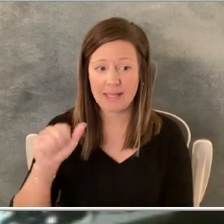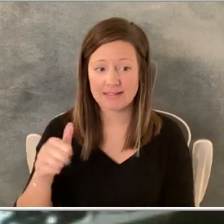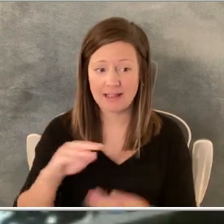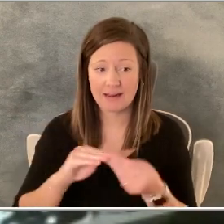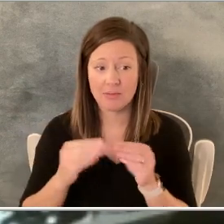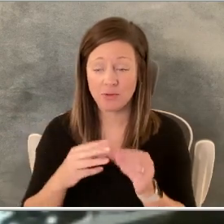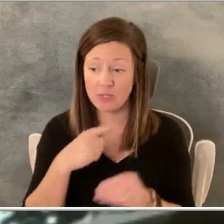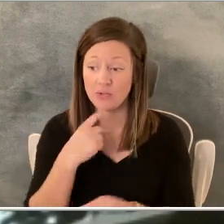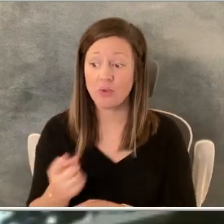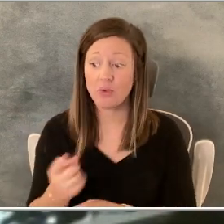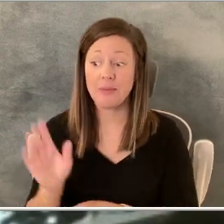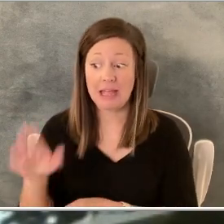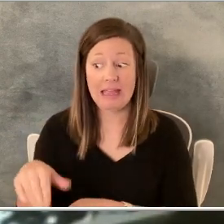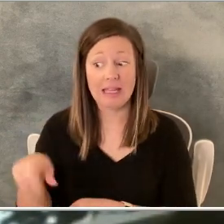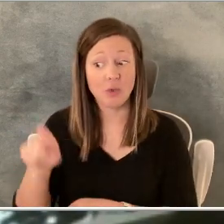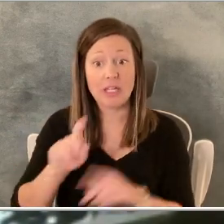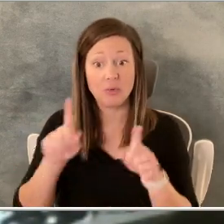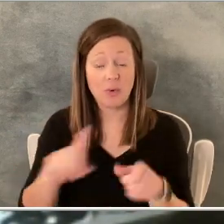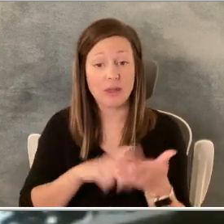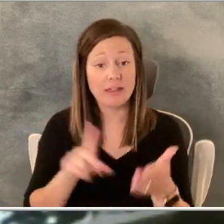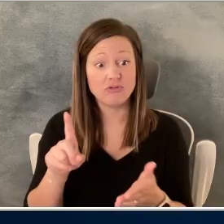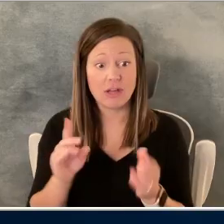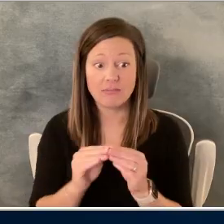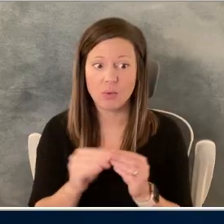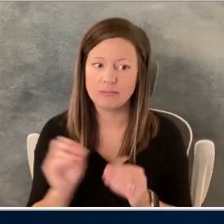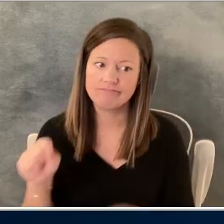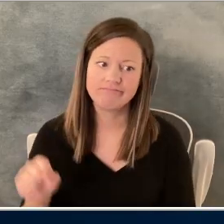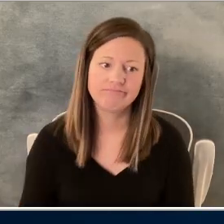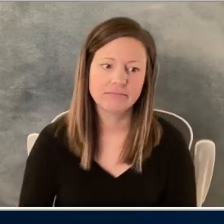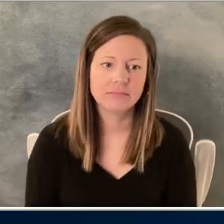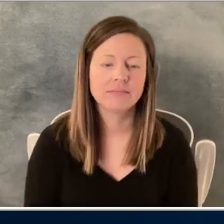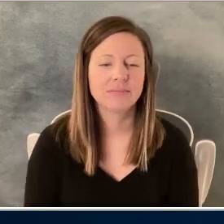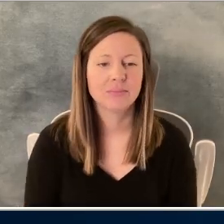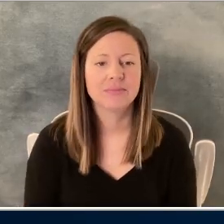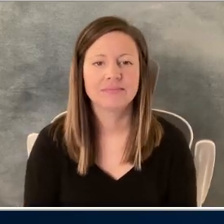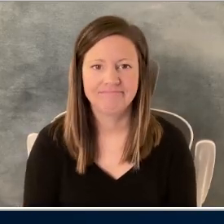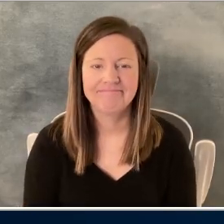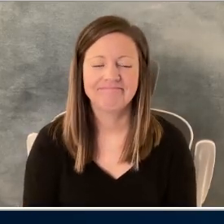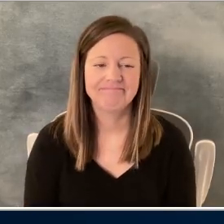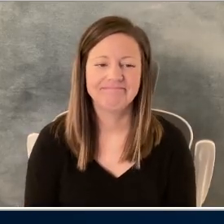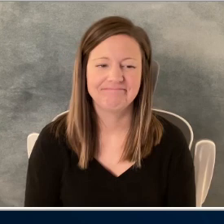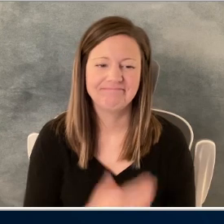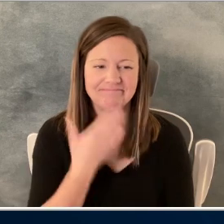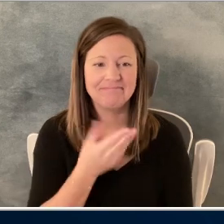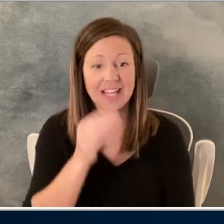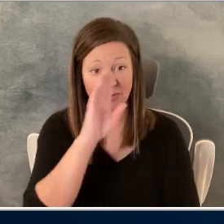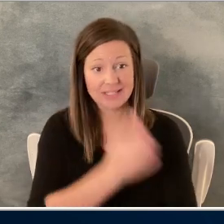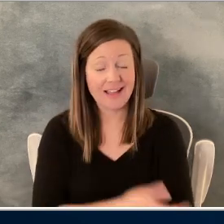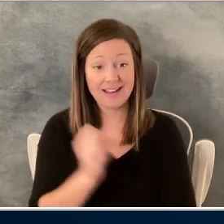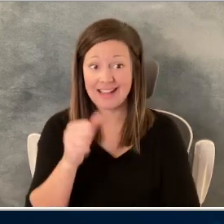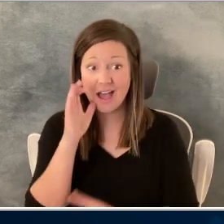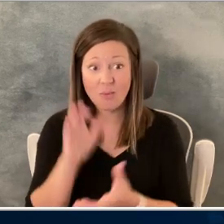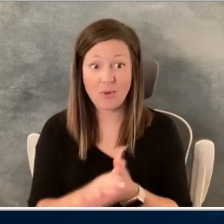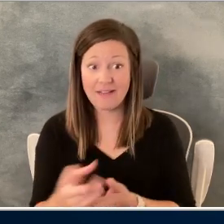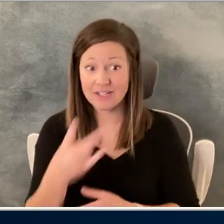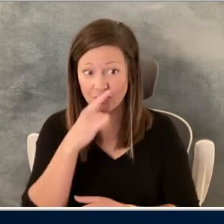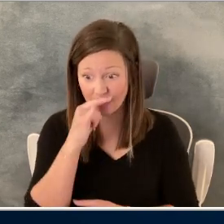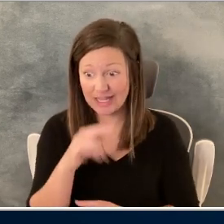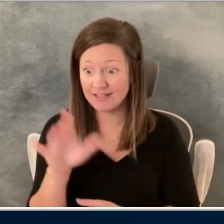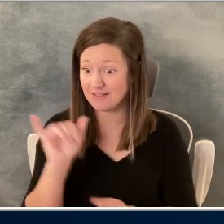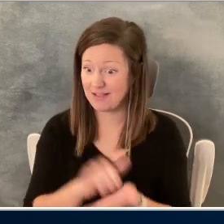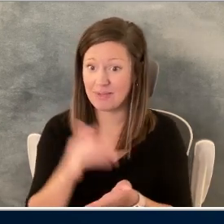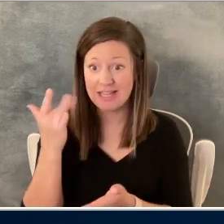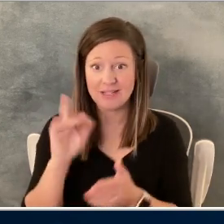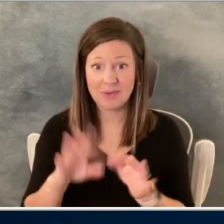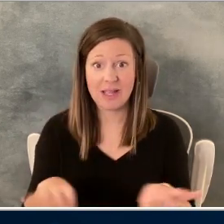him, man, you got to get that checked out. Yeah. Good. And your son, yeah, you have a wife and 2 kids. That's why you get it checked. Dr.